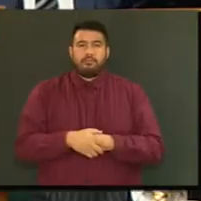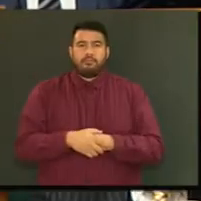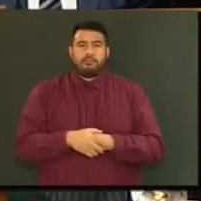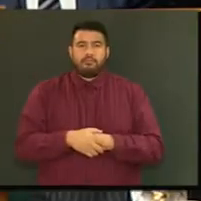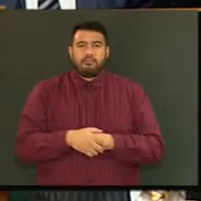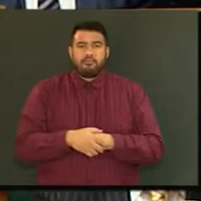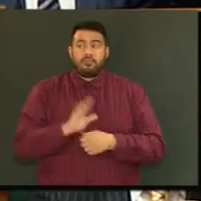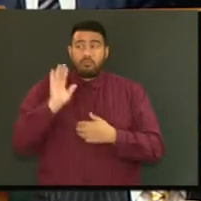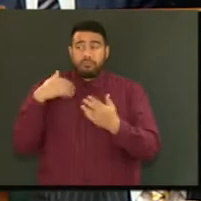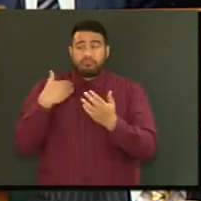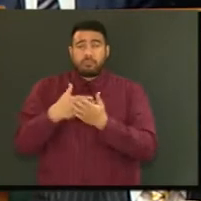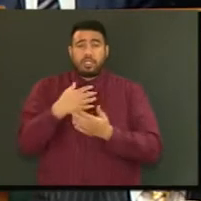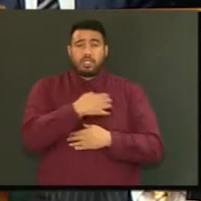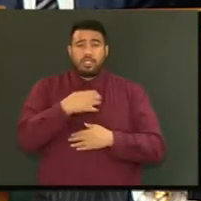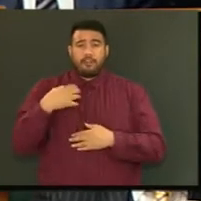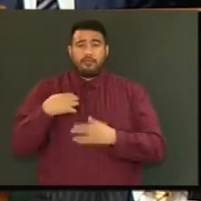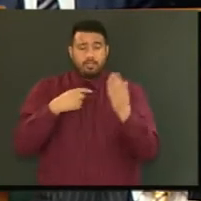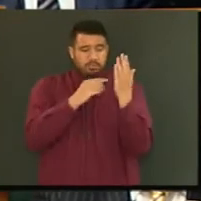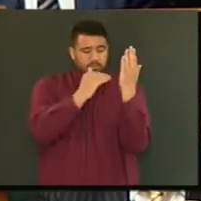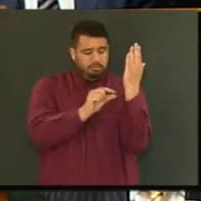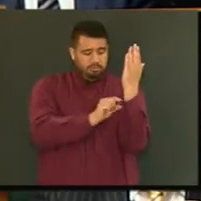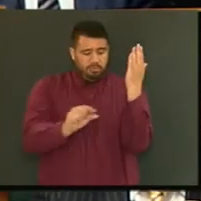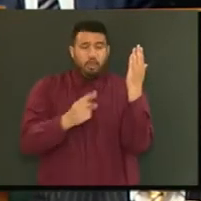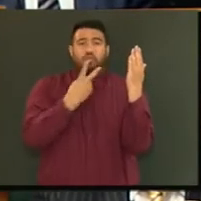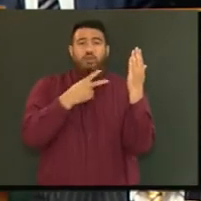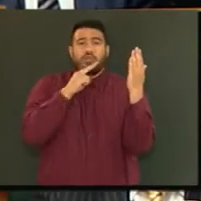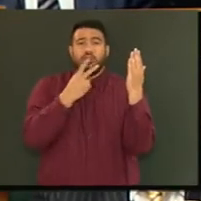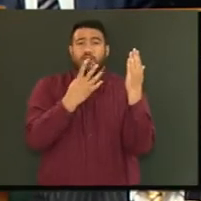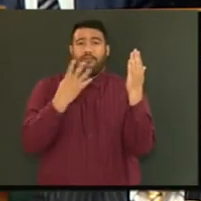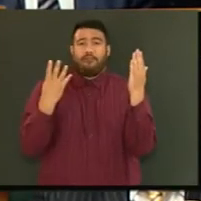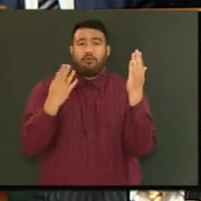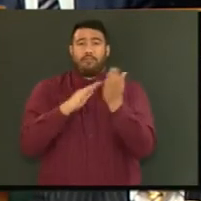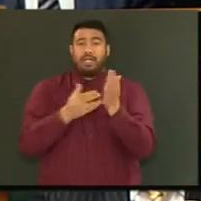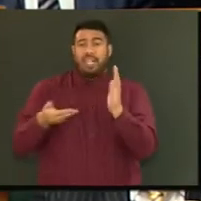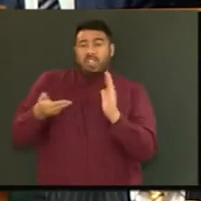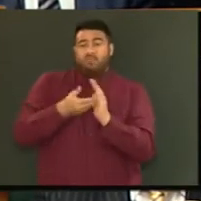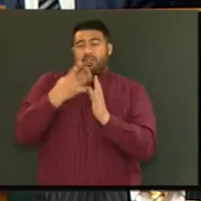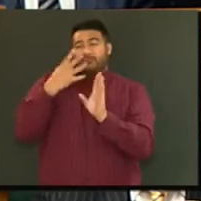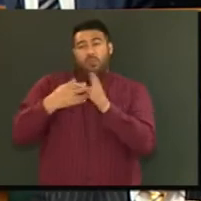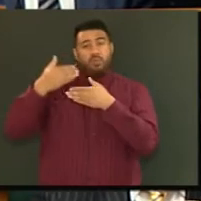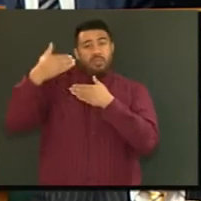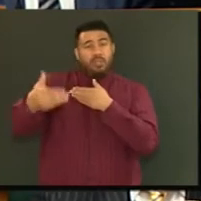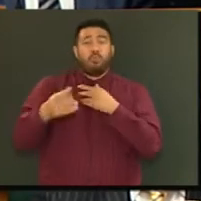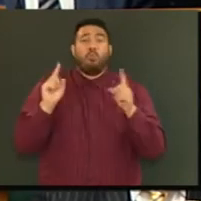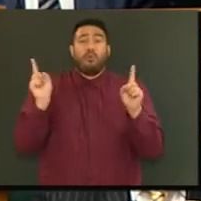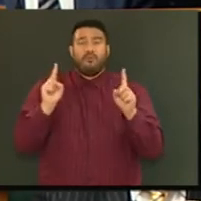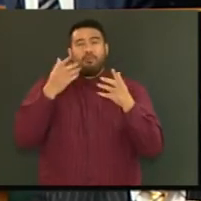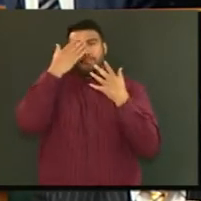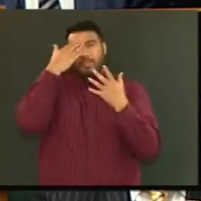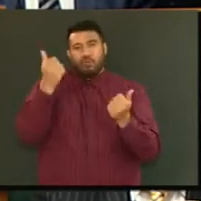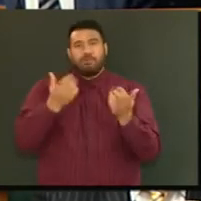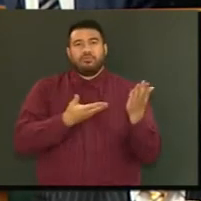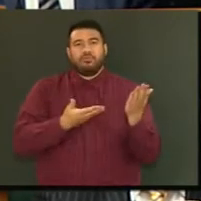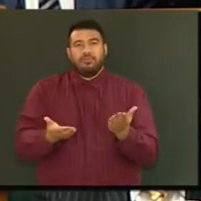Overall, the government has budgeted an additional $224 million over 4 years for mental health services.